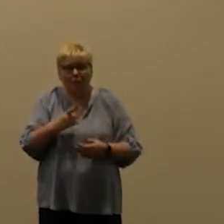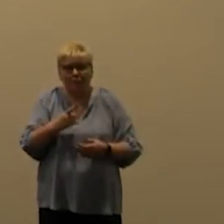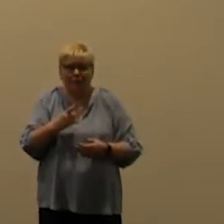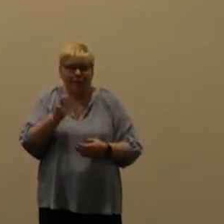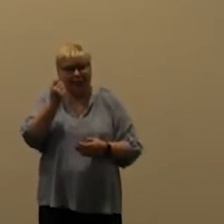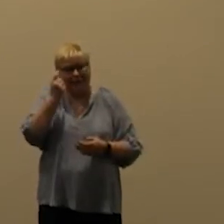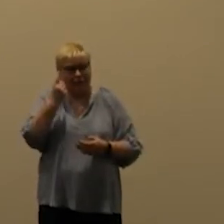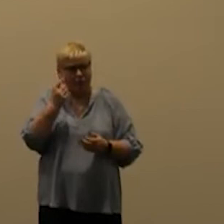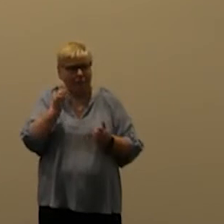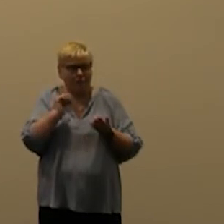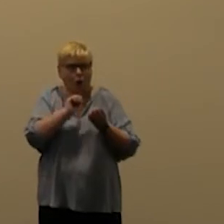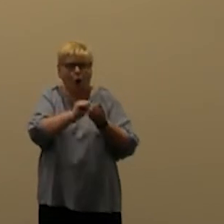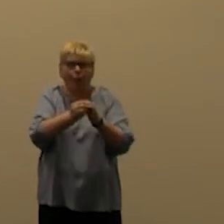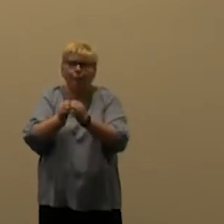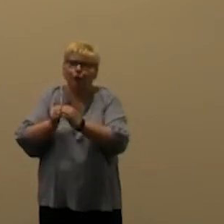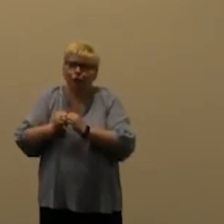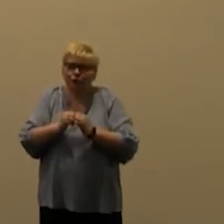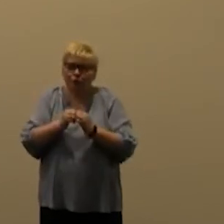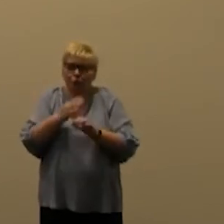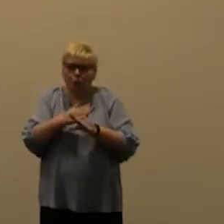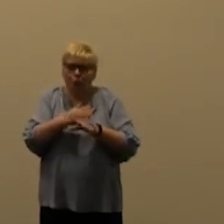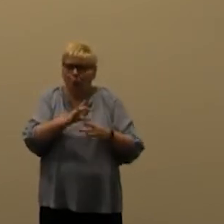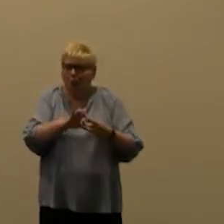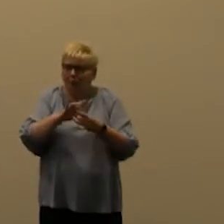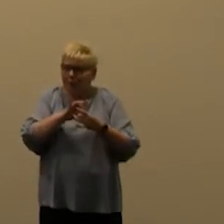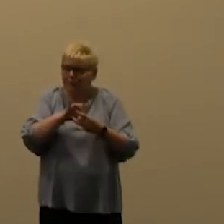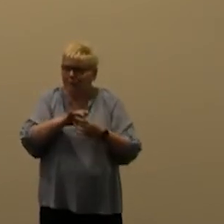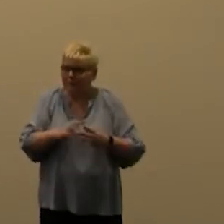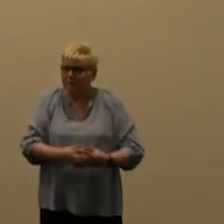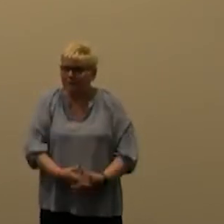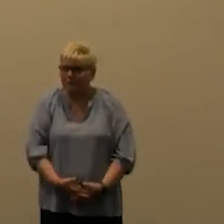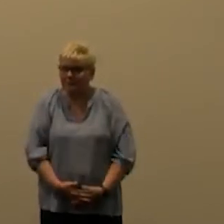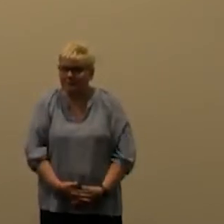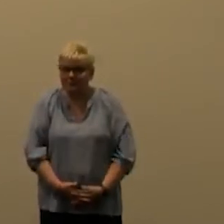idea of collaboration across a workplace organisation?